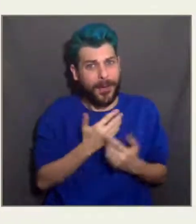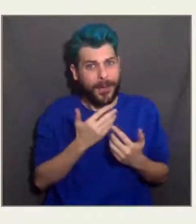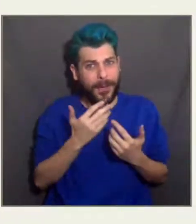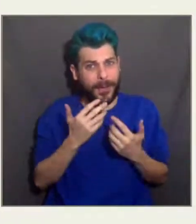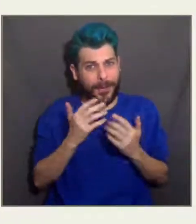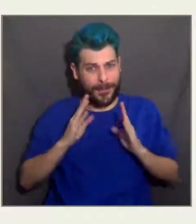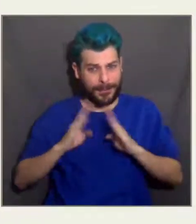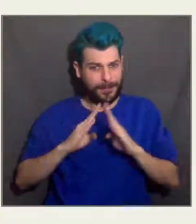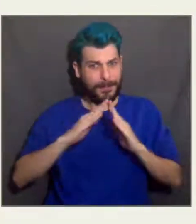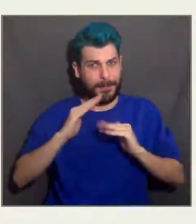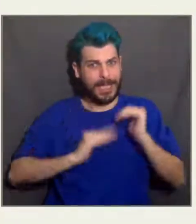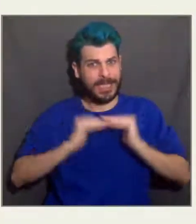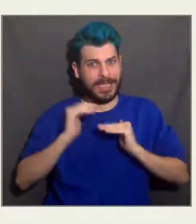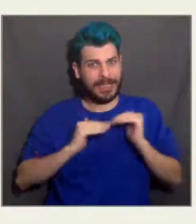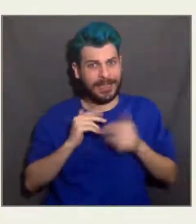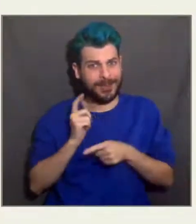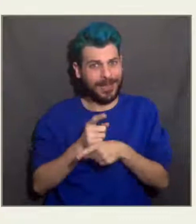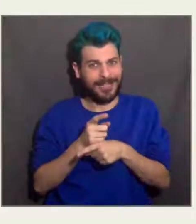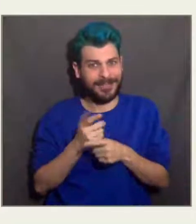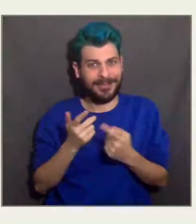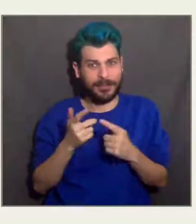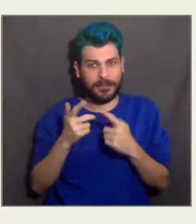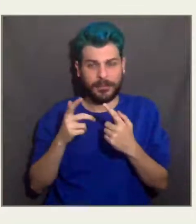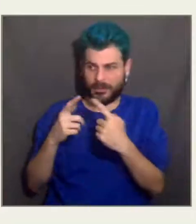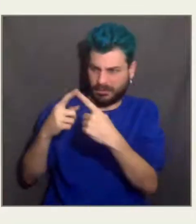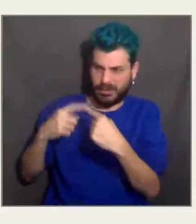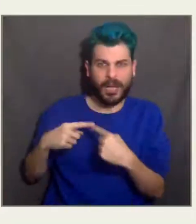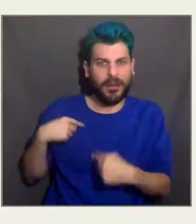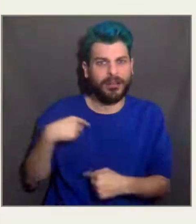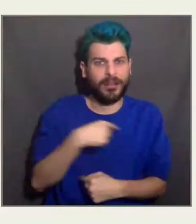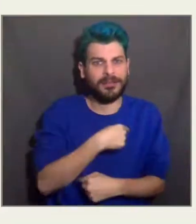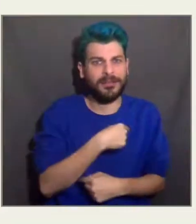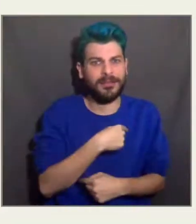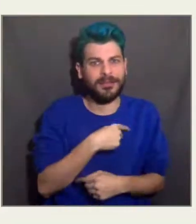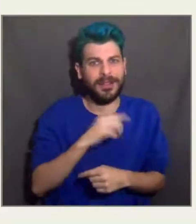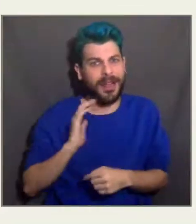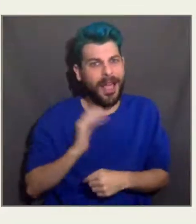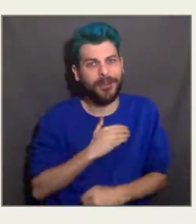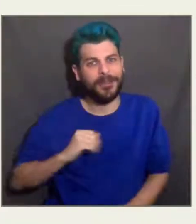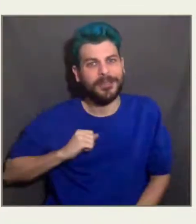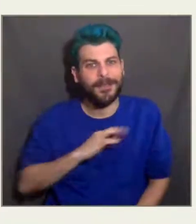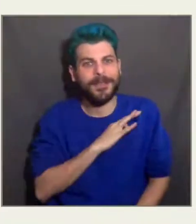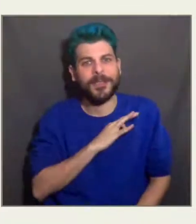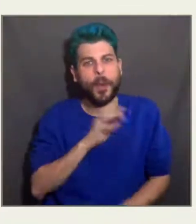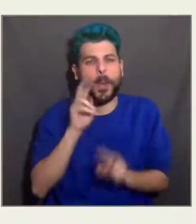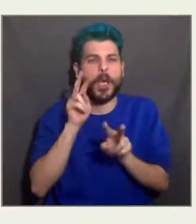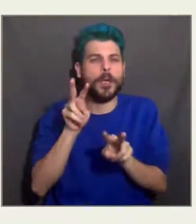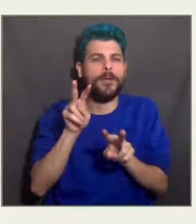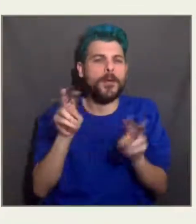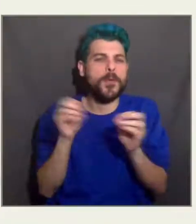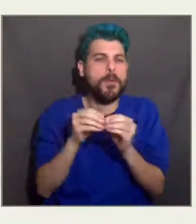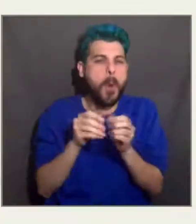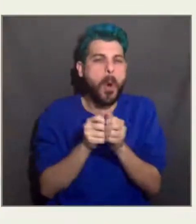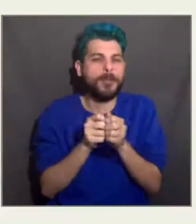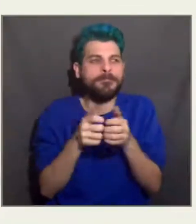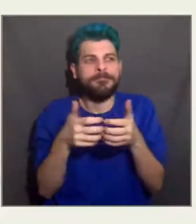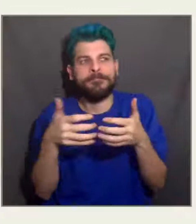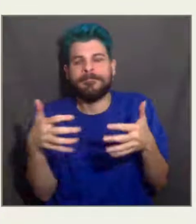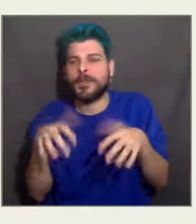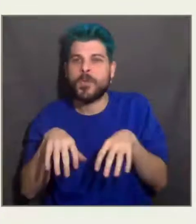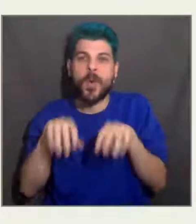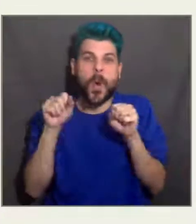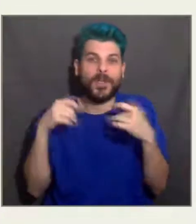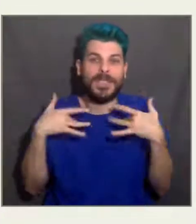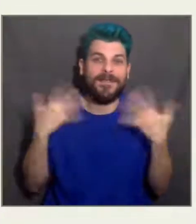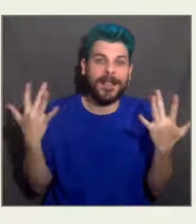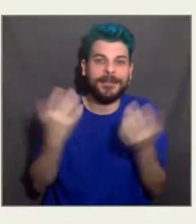are dependent upon this, and we look forward to being able to have more safe events. Things have been